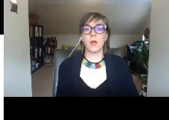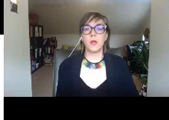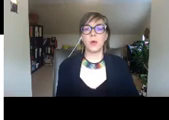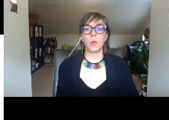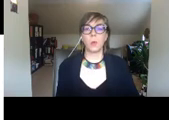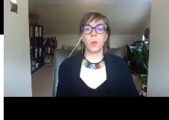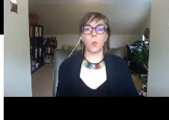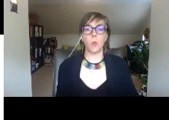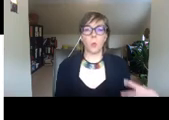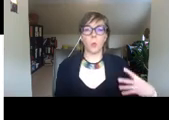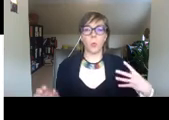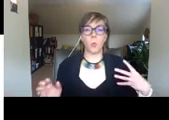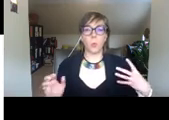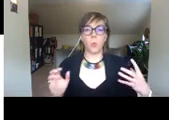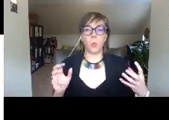You know,